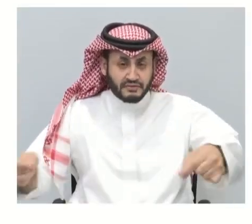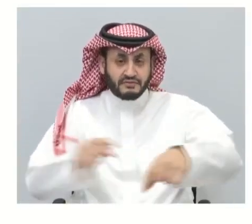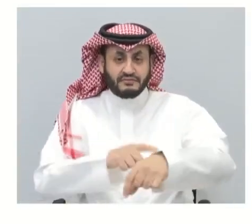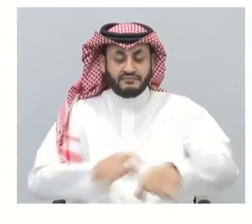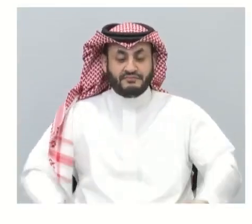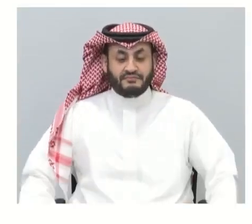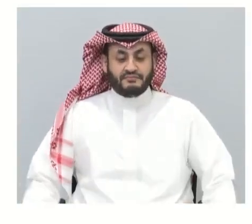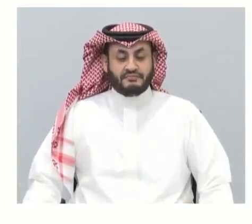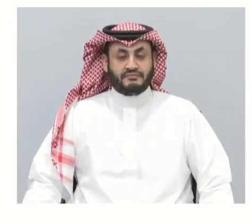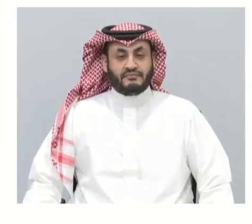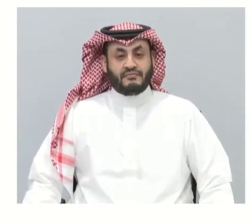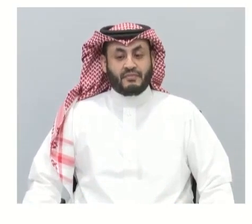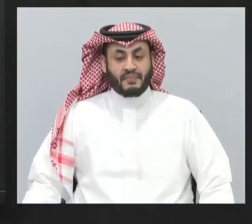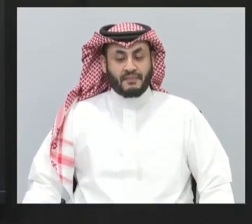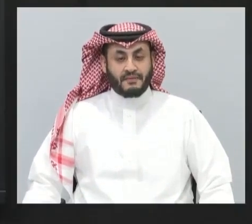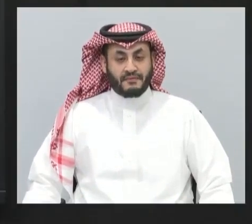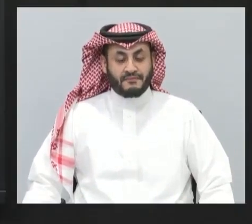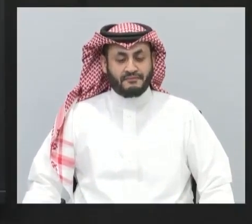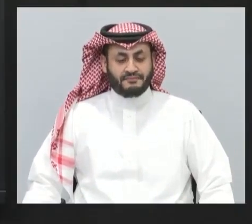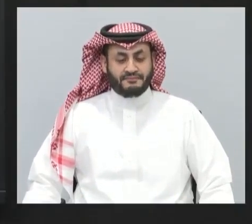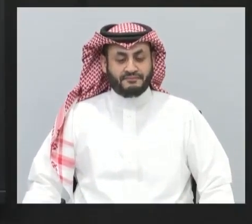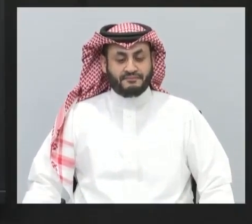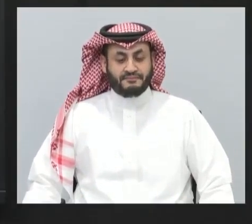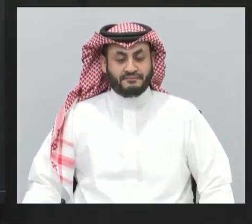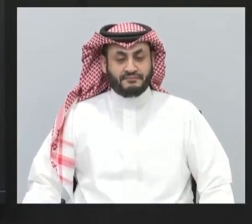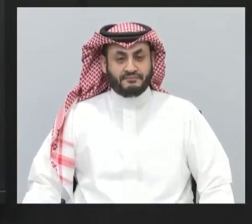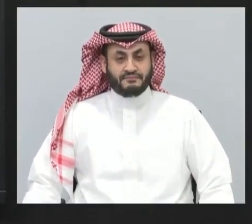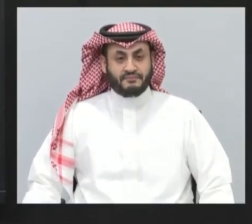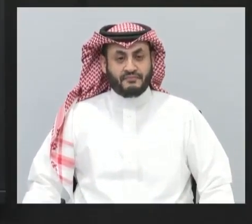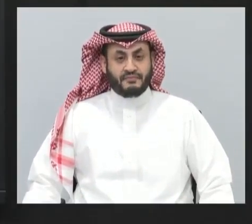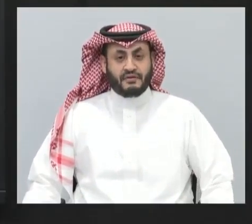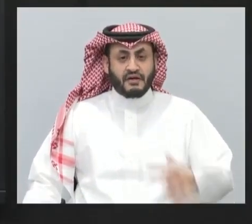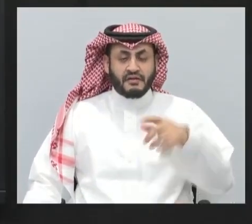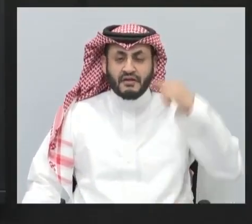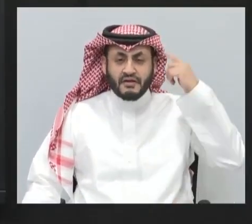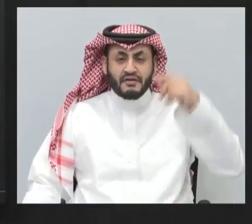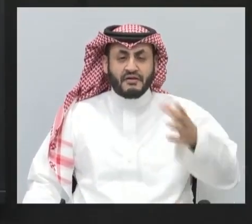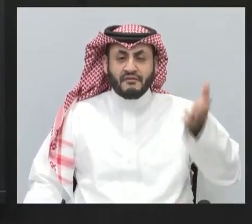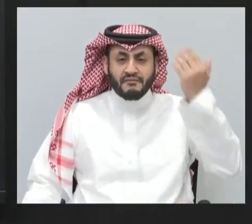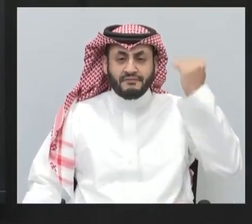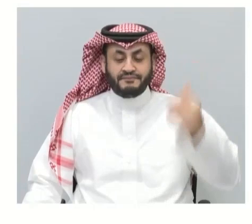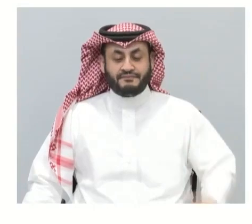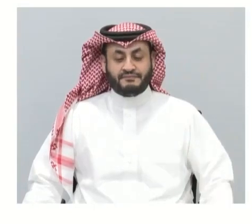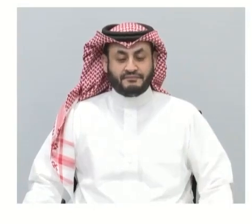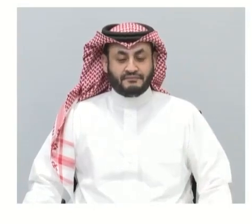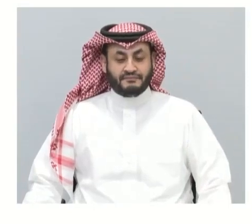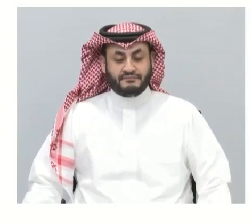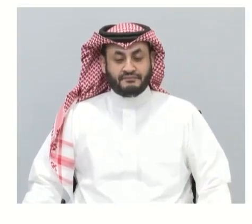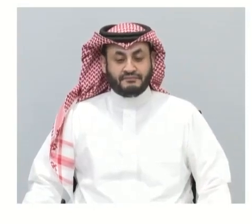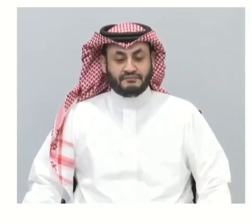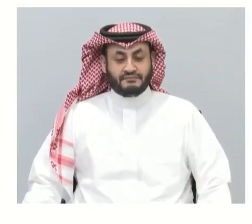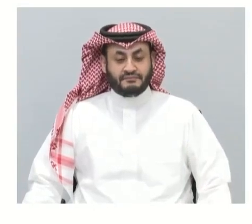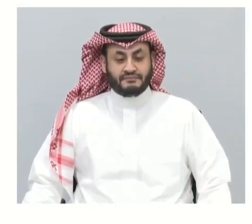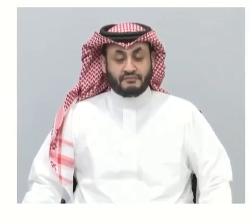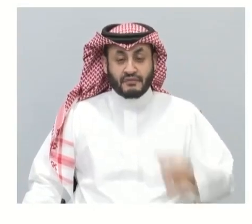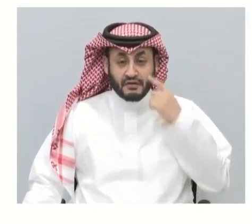that happened in the past as if you are trying to remember an experience. So we will start with the pronoun